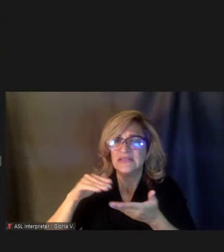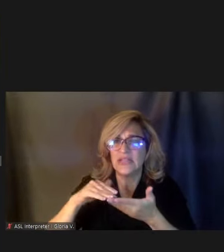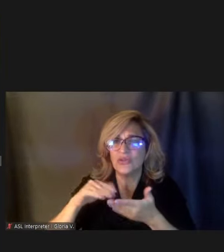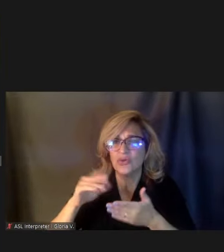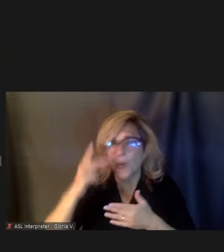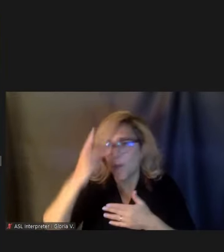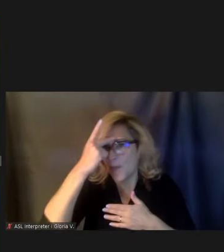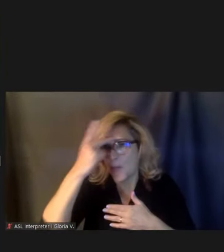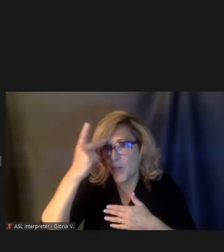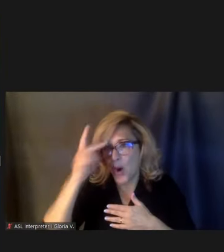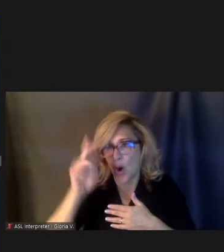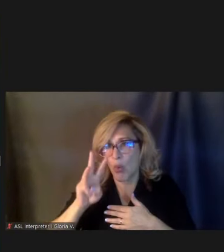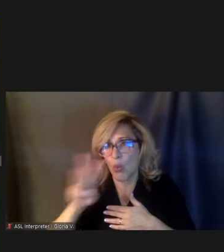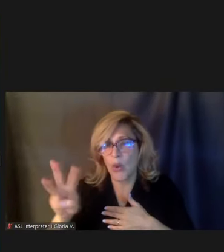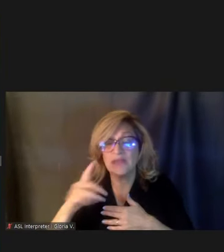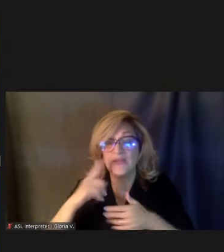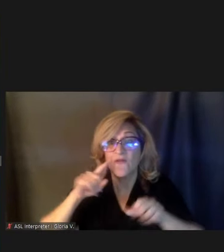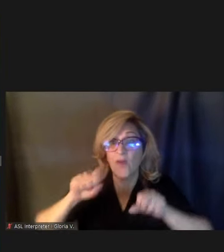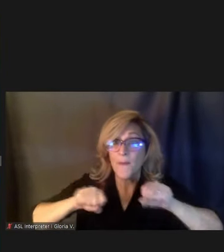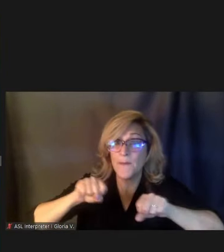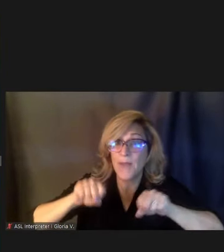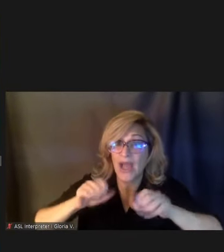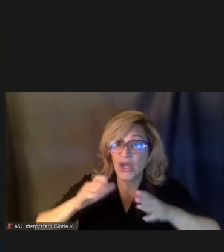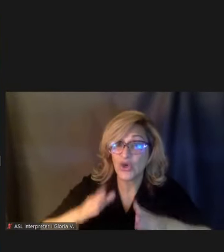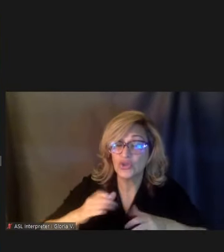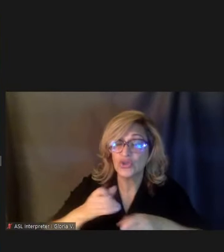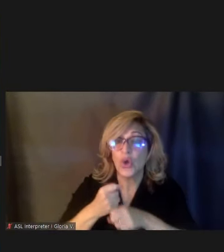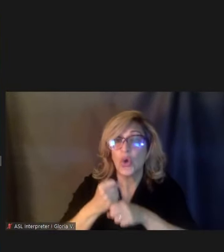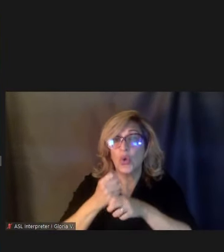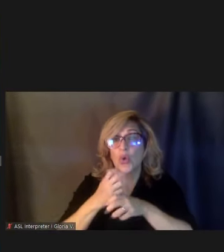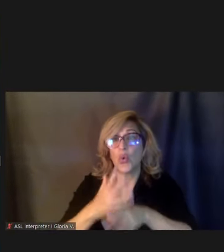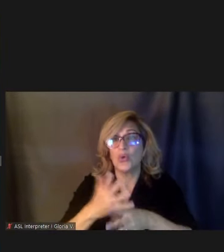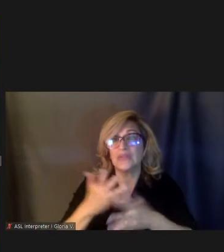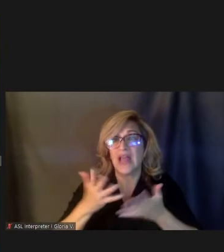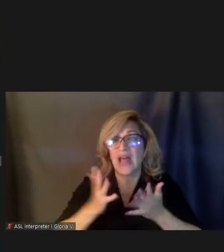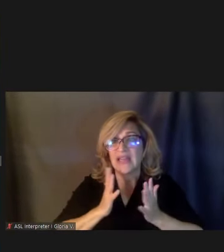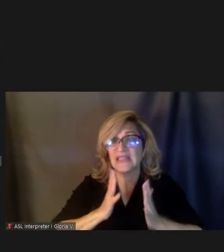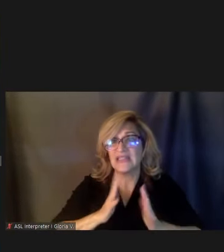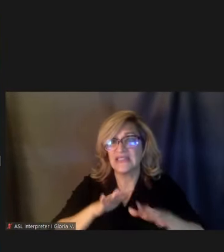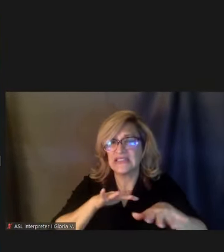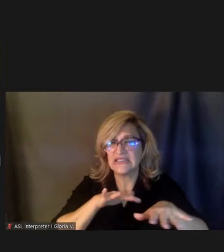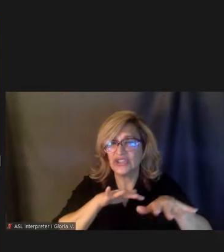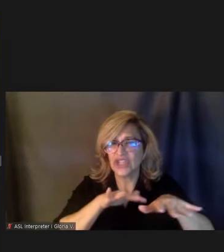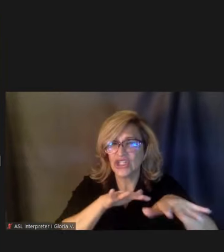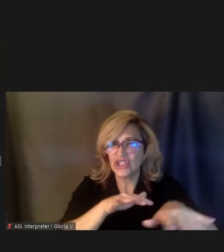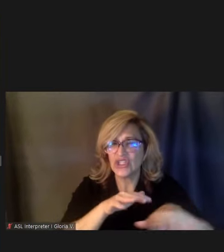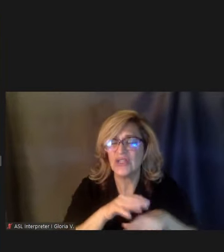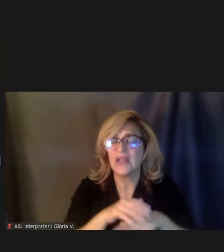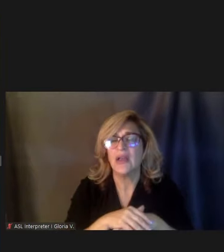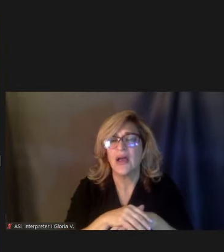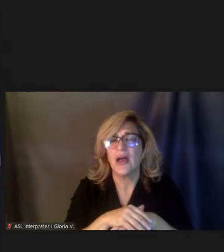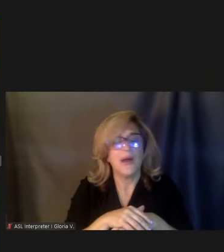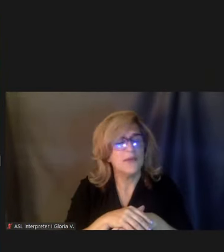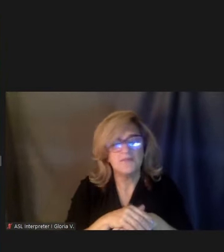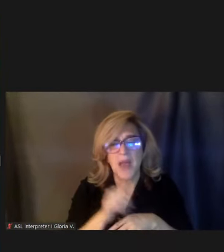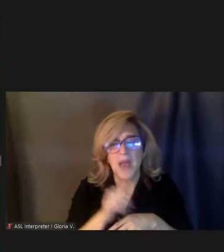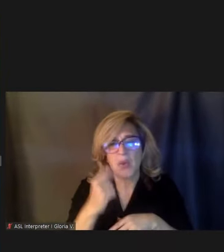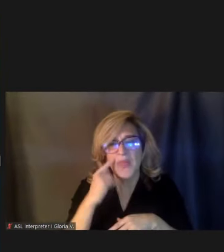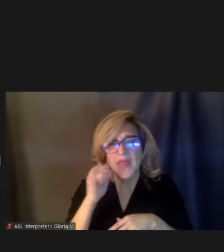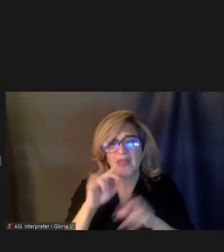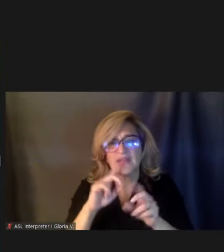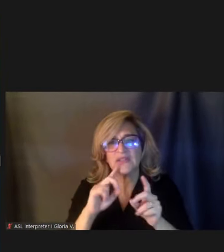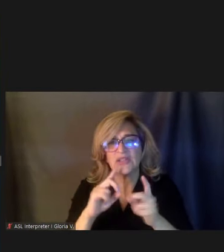bikers, which causes more congestion. And I don't think that the Department